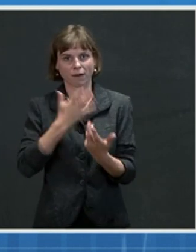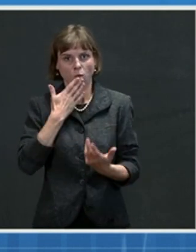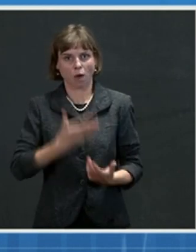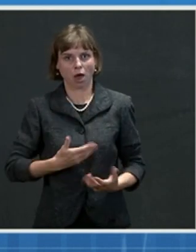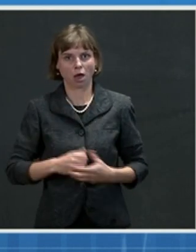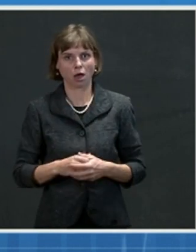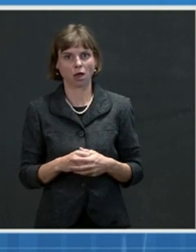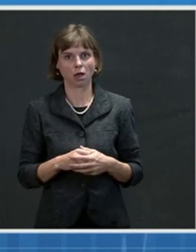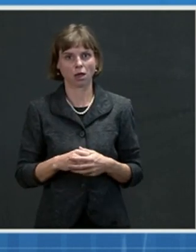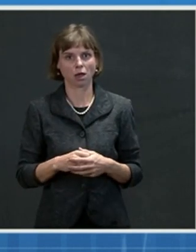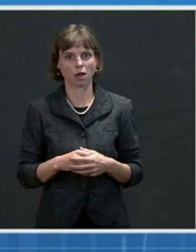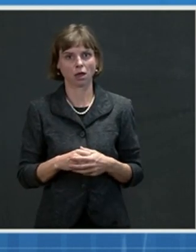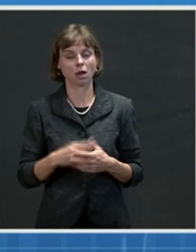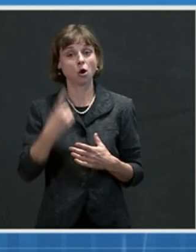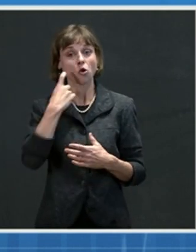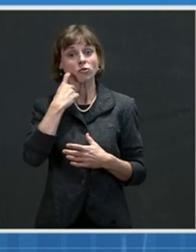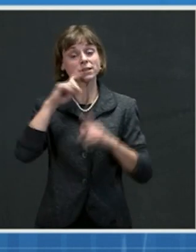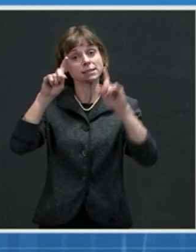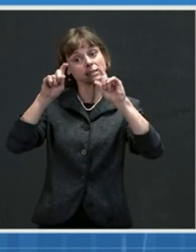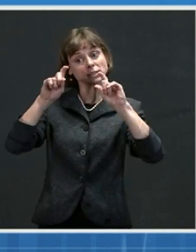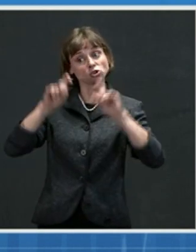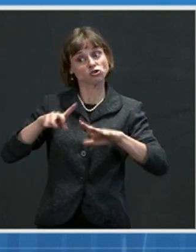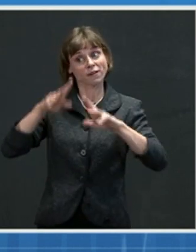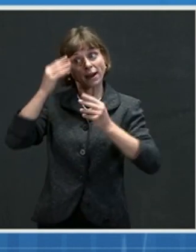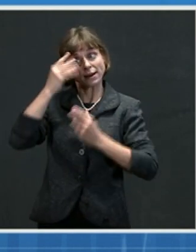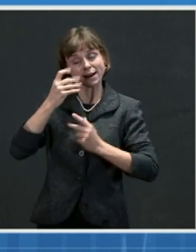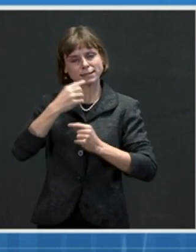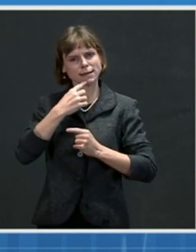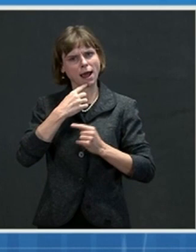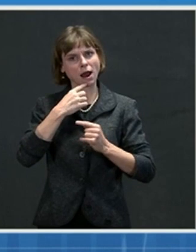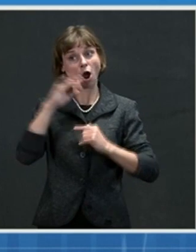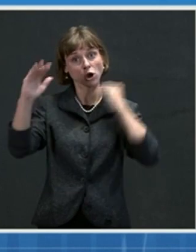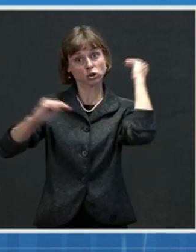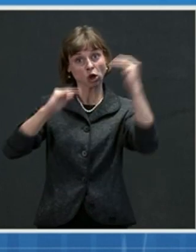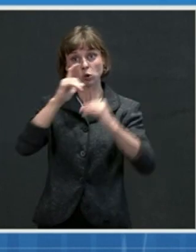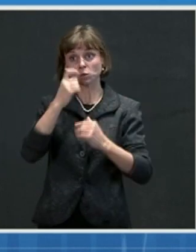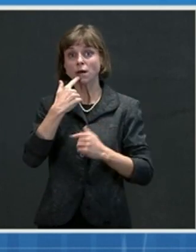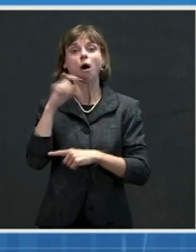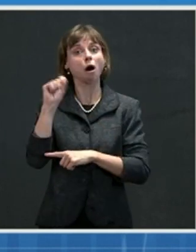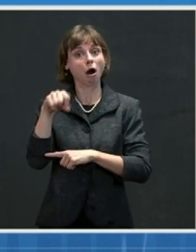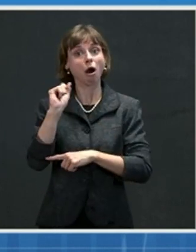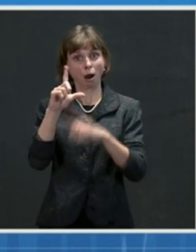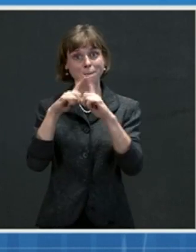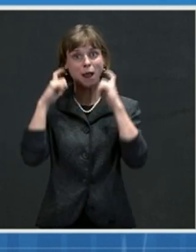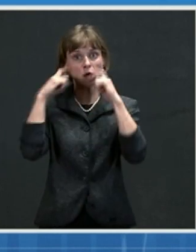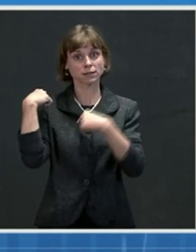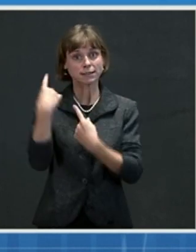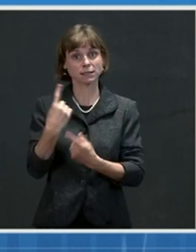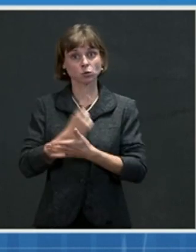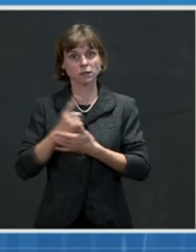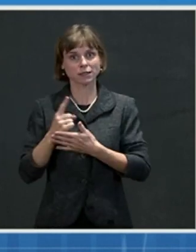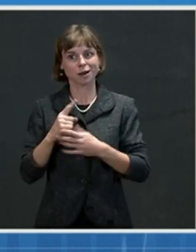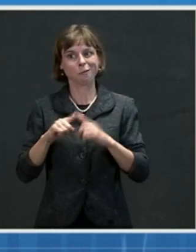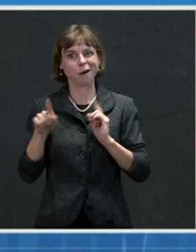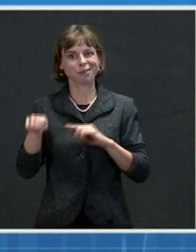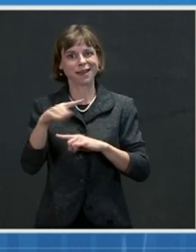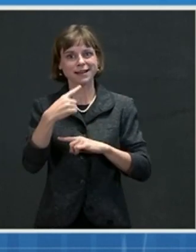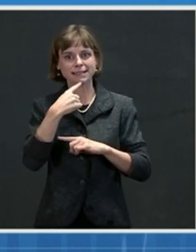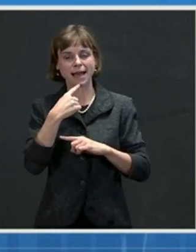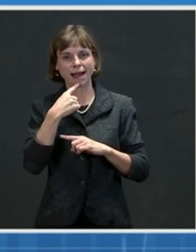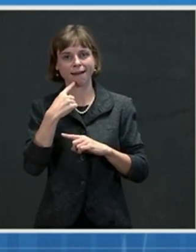from Porter Novelli found that among adults who reported wearing masks in the past week, half said they wore their